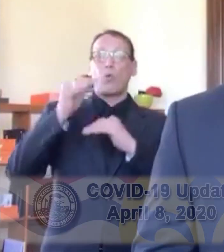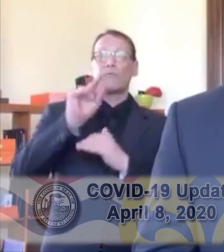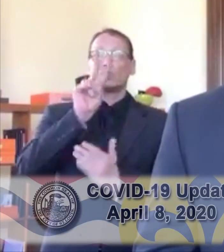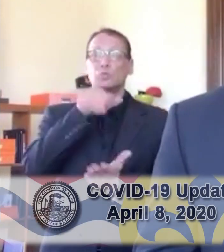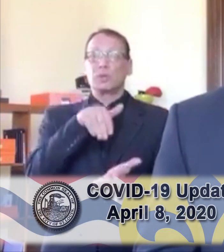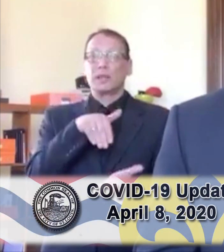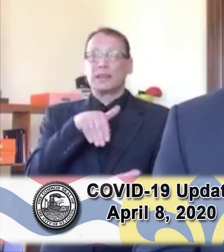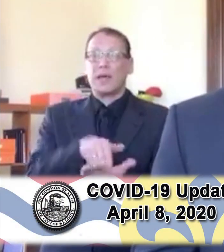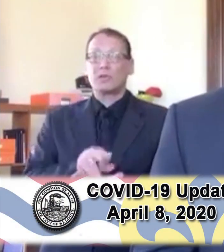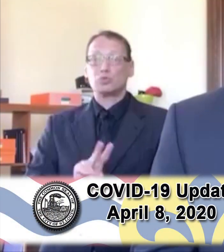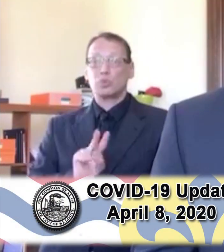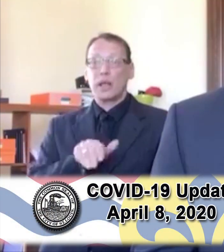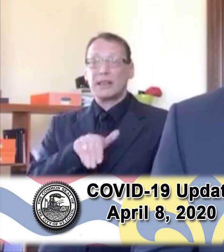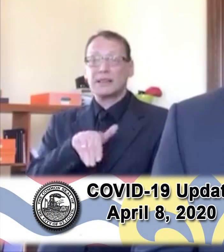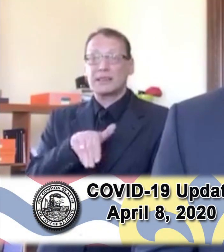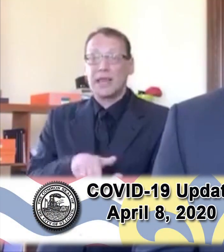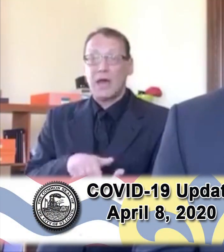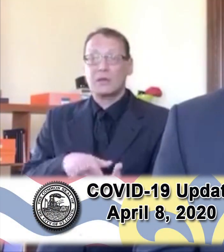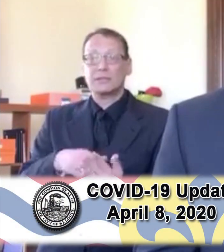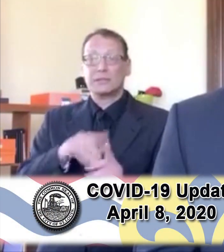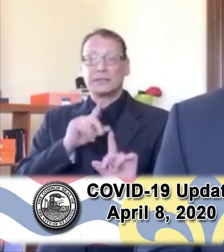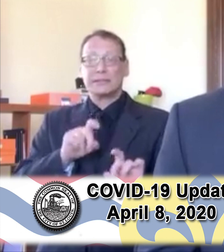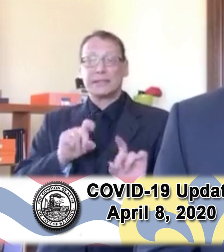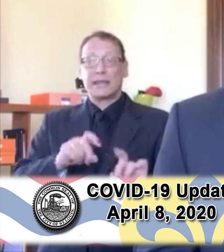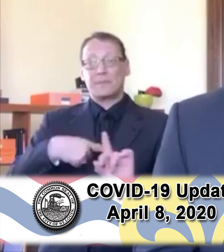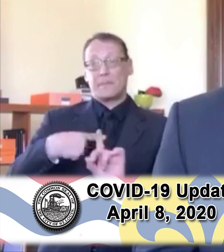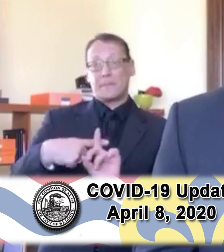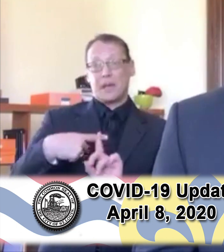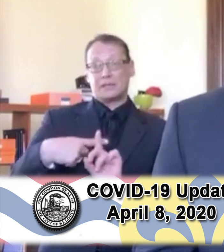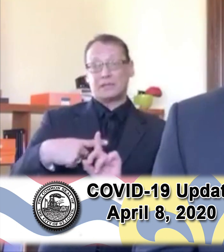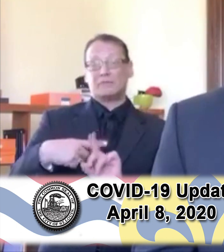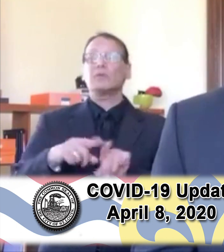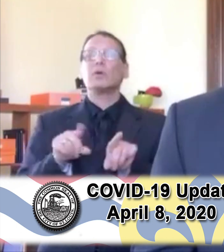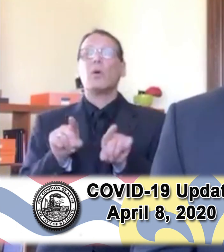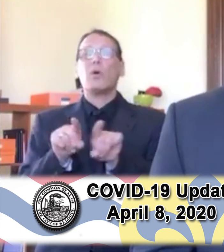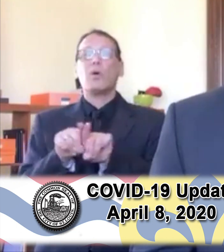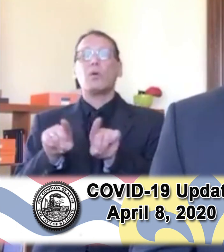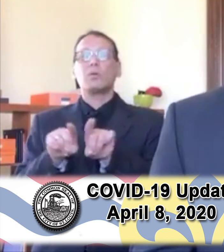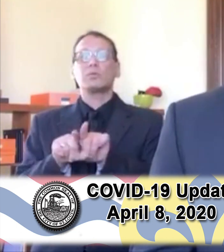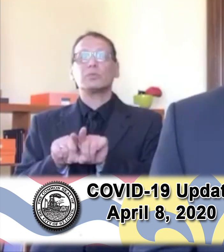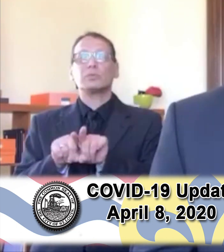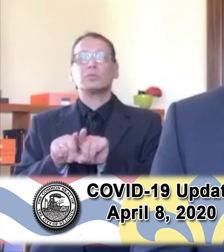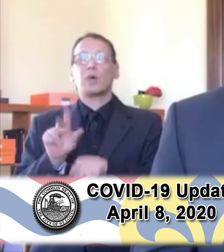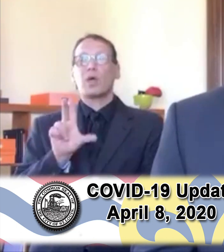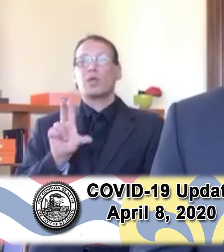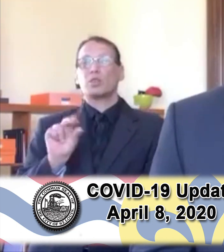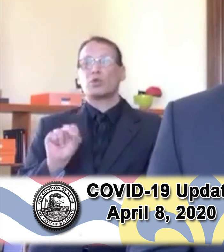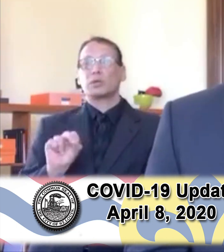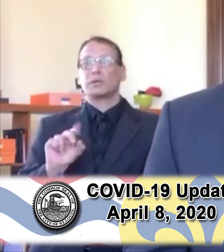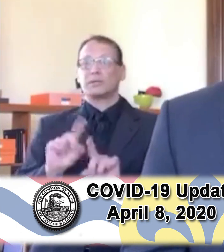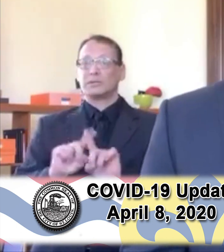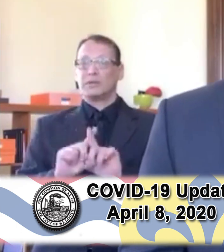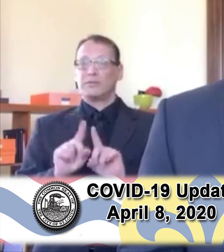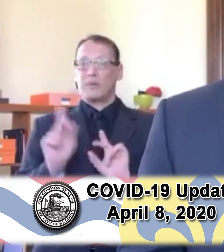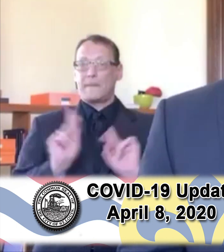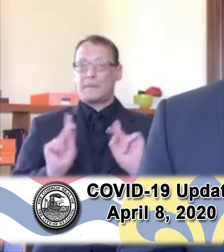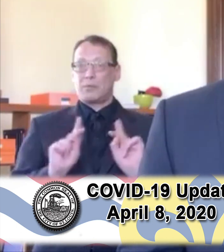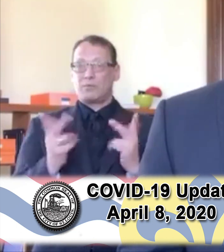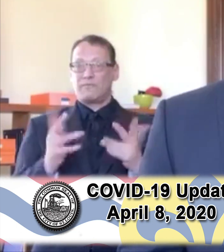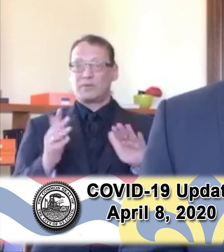that have tested positive for COVID-19. In addition to that, we have over 30 individuals have